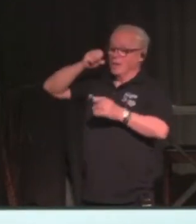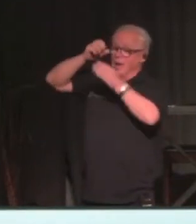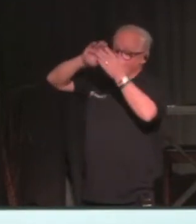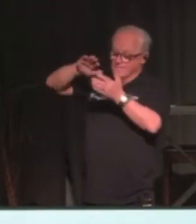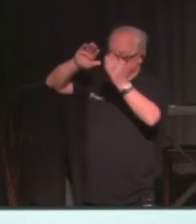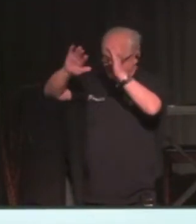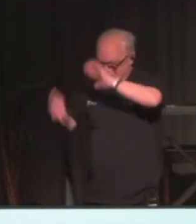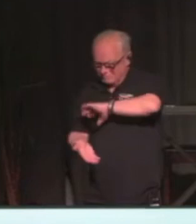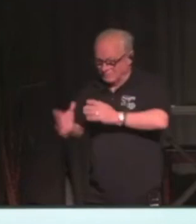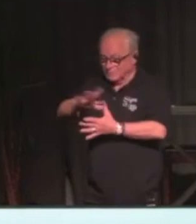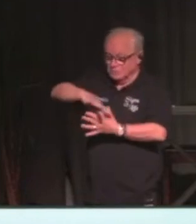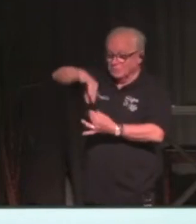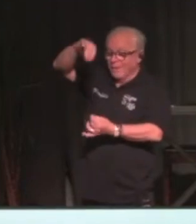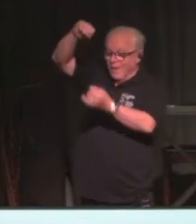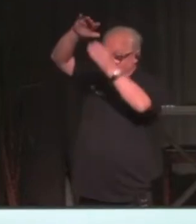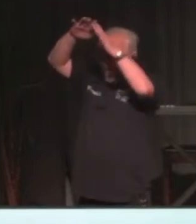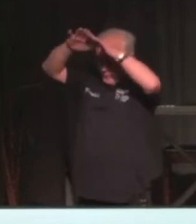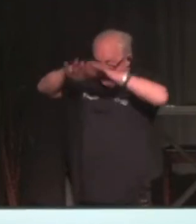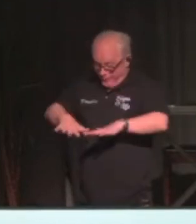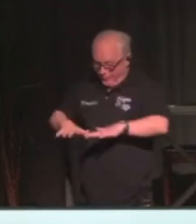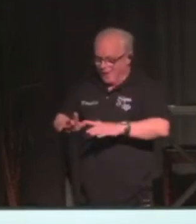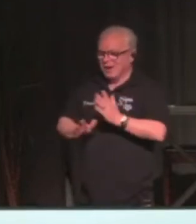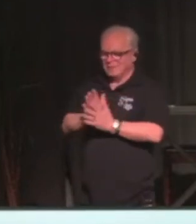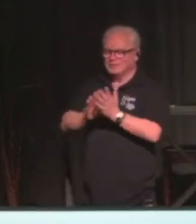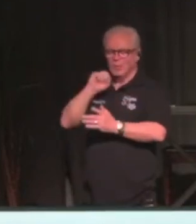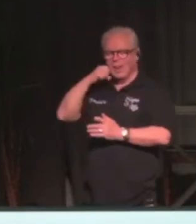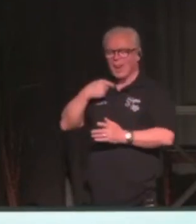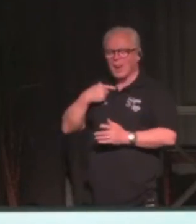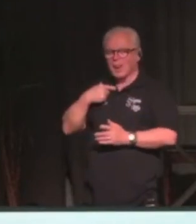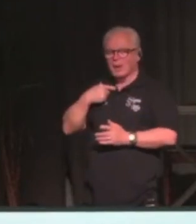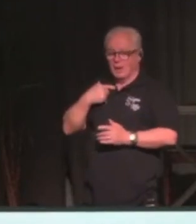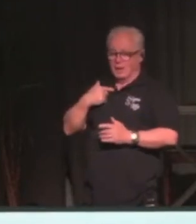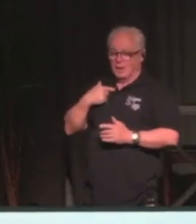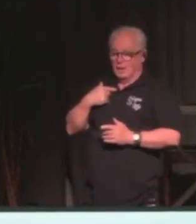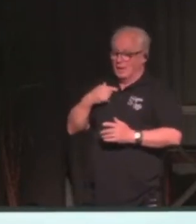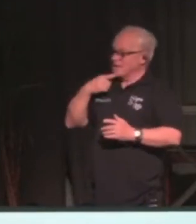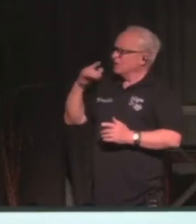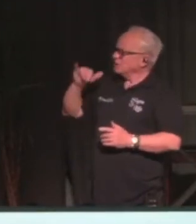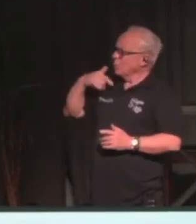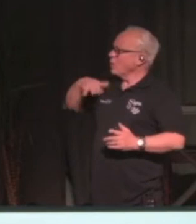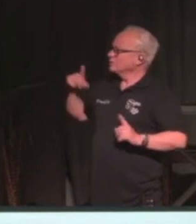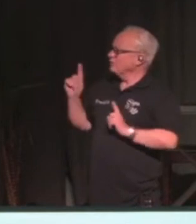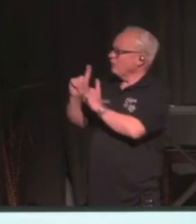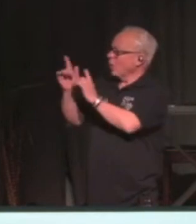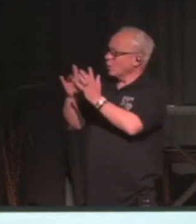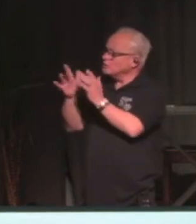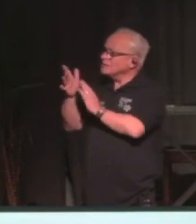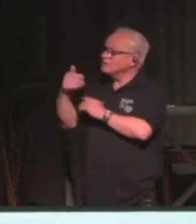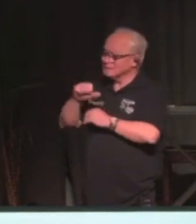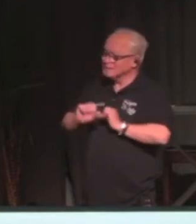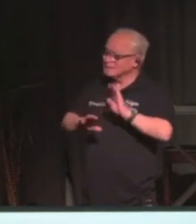You see, your authority will come in your boldness of your yes to follow Jesus in his steps. It's your yes to the mission, but your